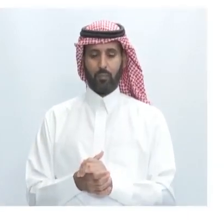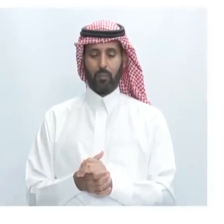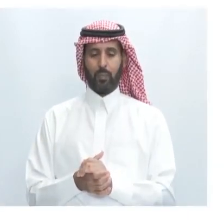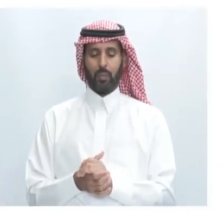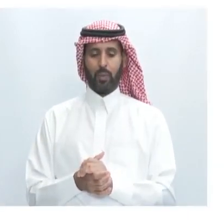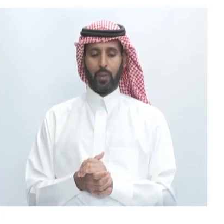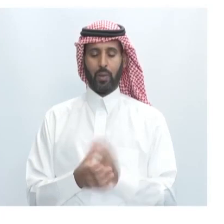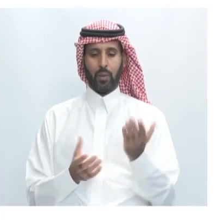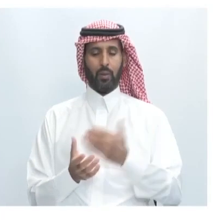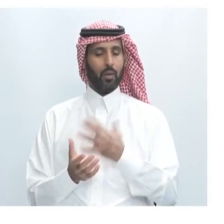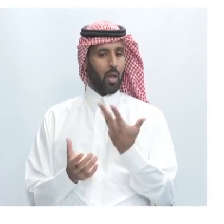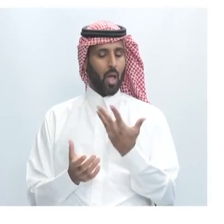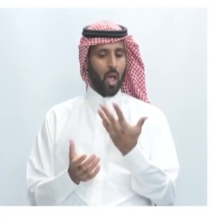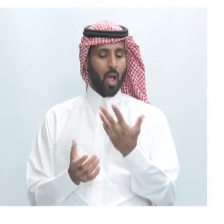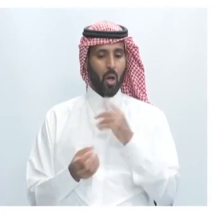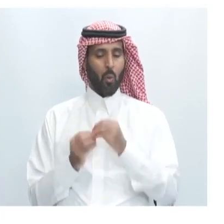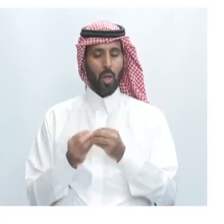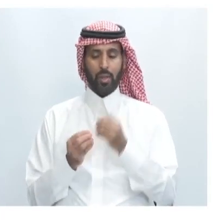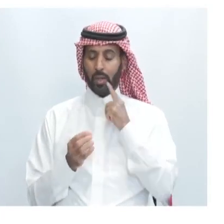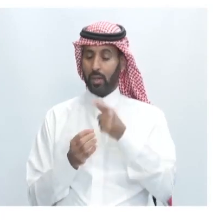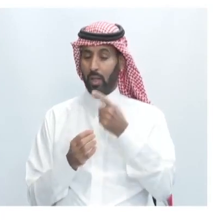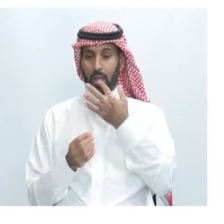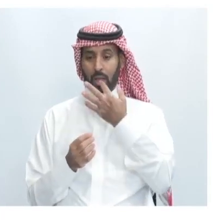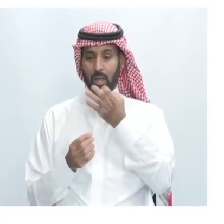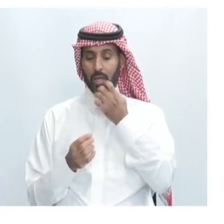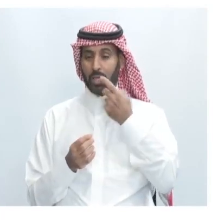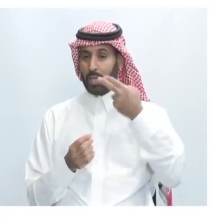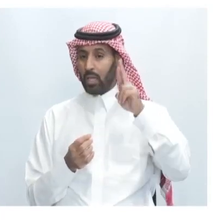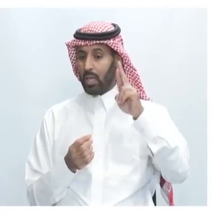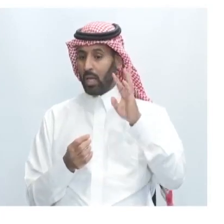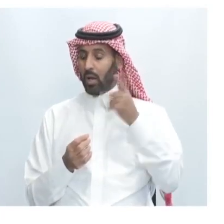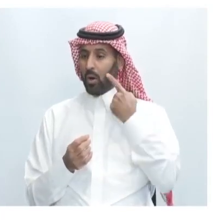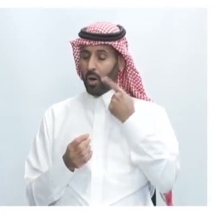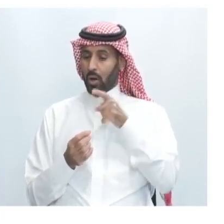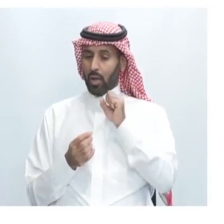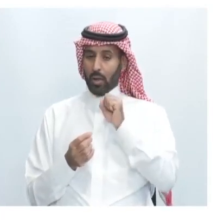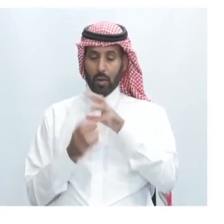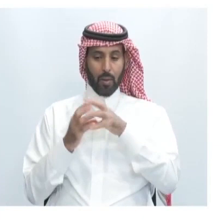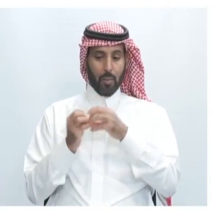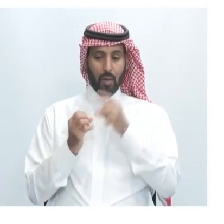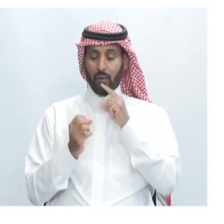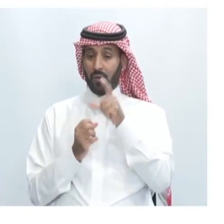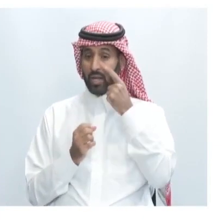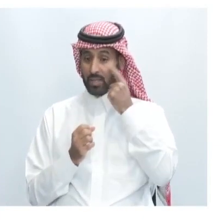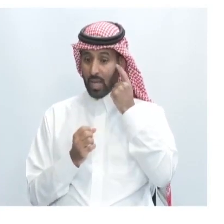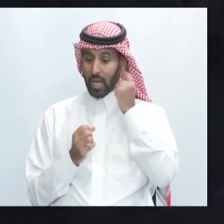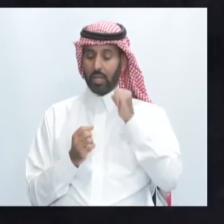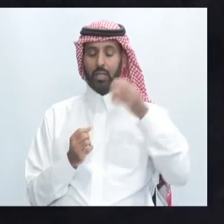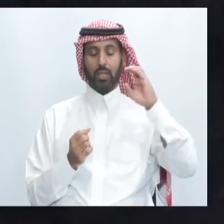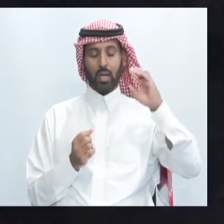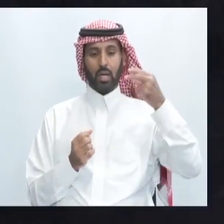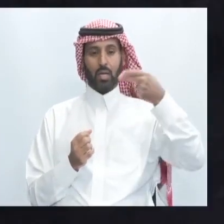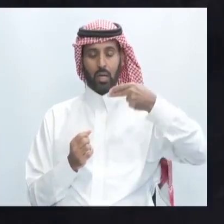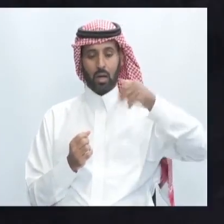in China. What does the color red represent to the Chinese? When do the Chinese wear red? So the